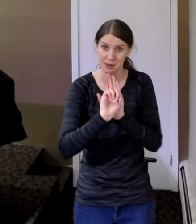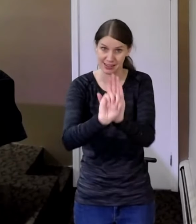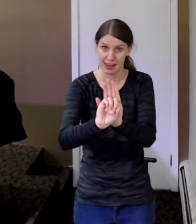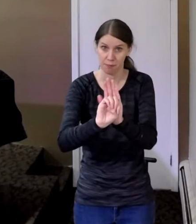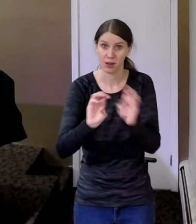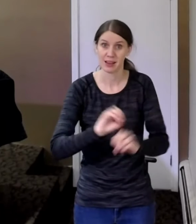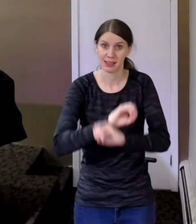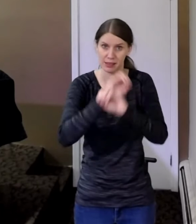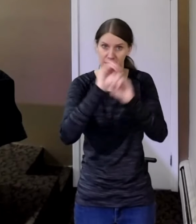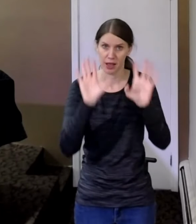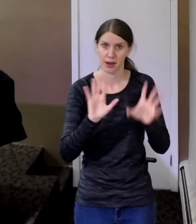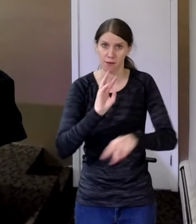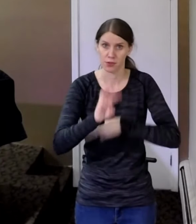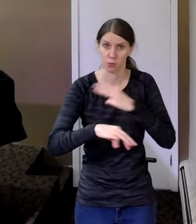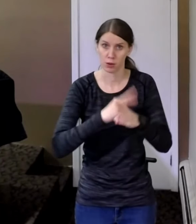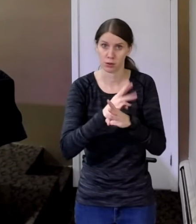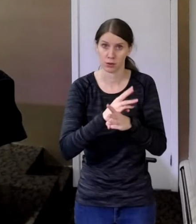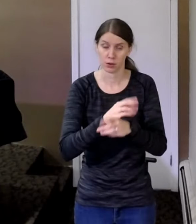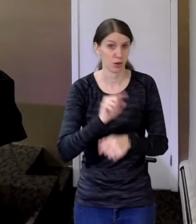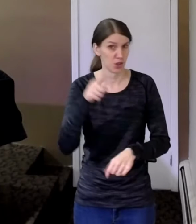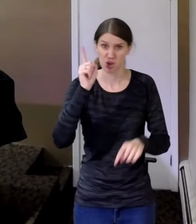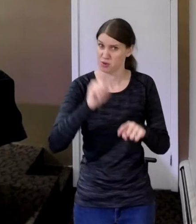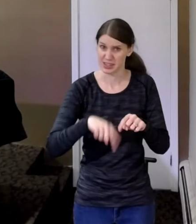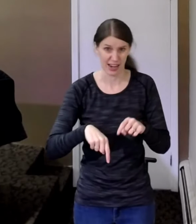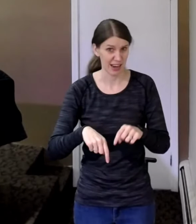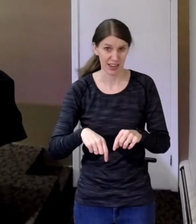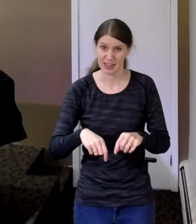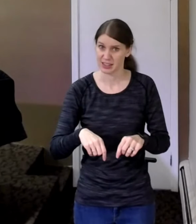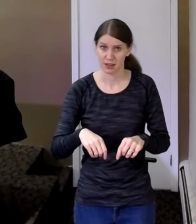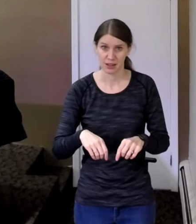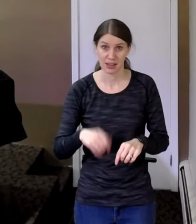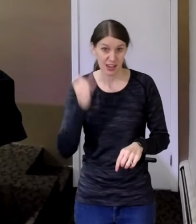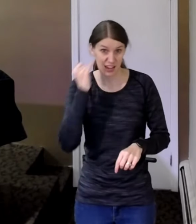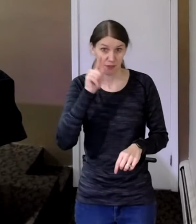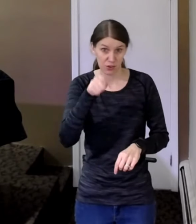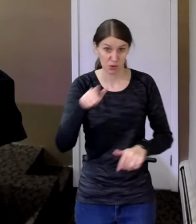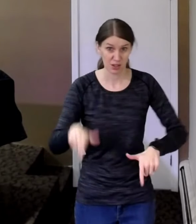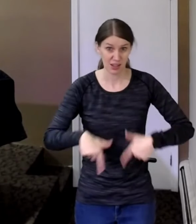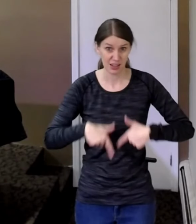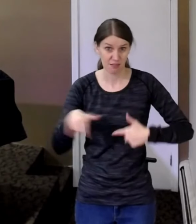that living and acting like the devil.